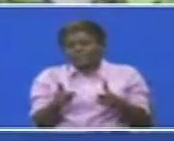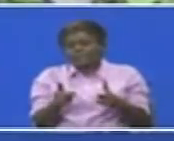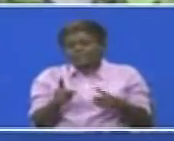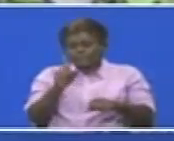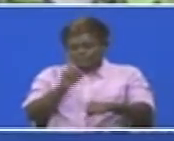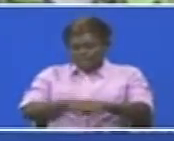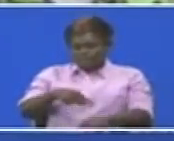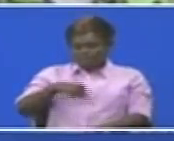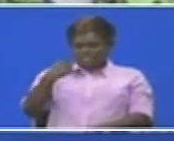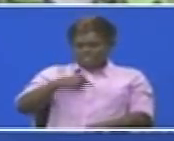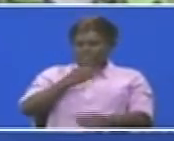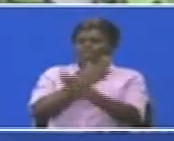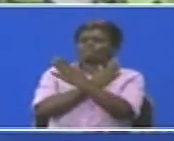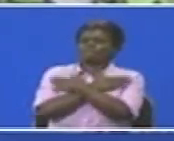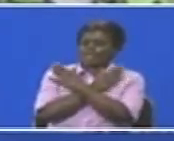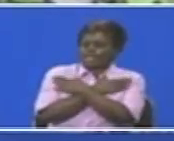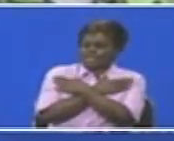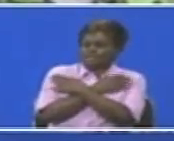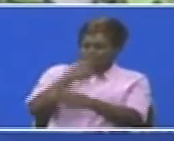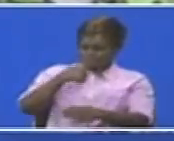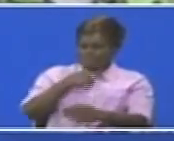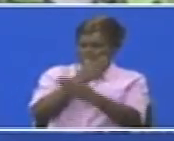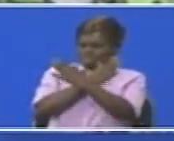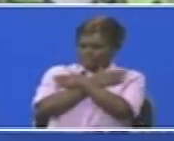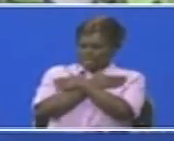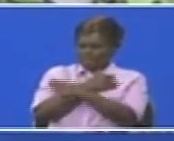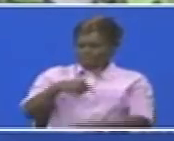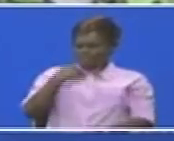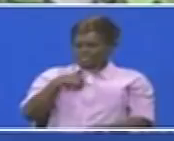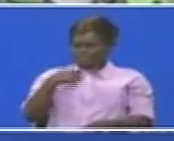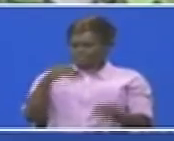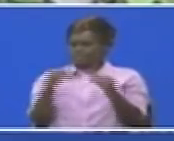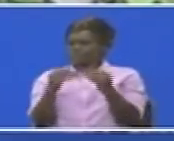a visit to a friend, the owner of the business, who I met in Nairobi.